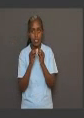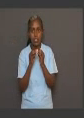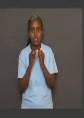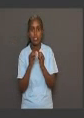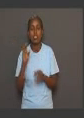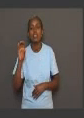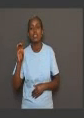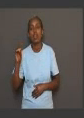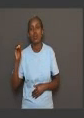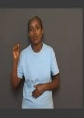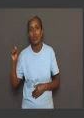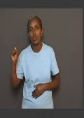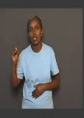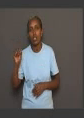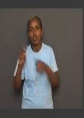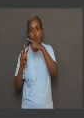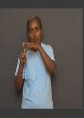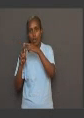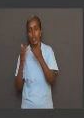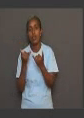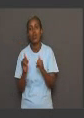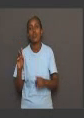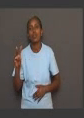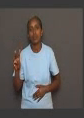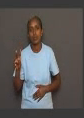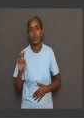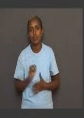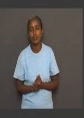the cosine of pi over 2.